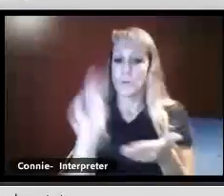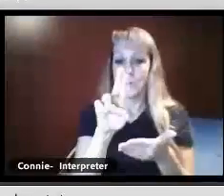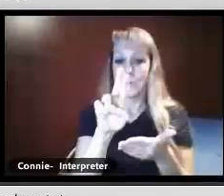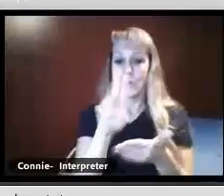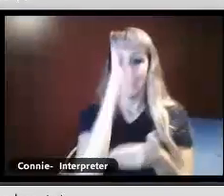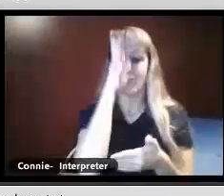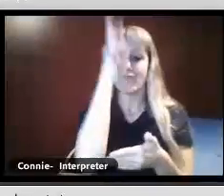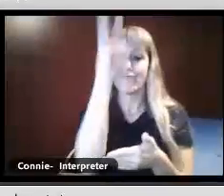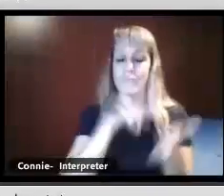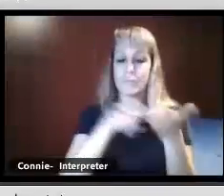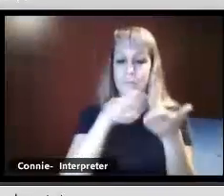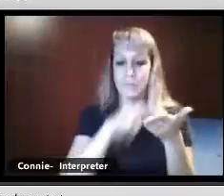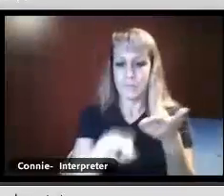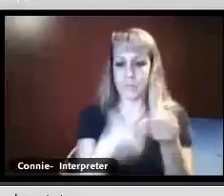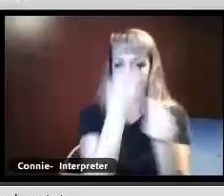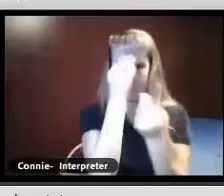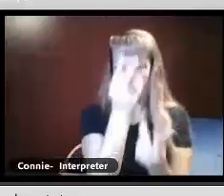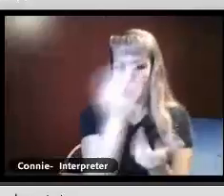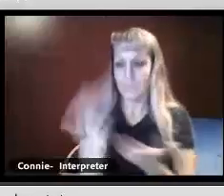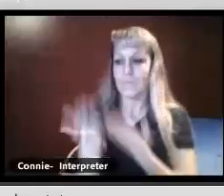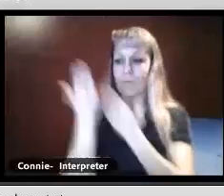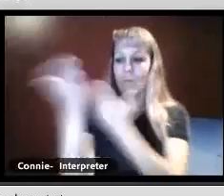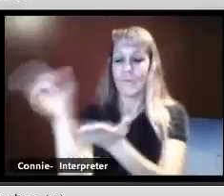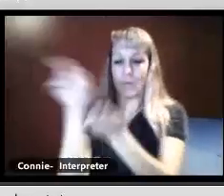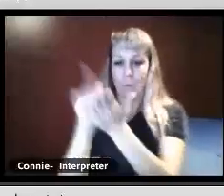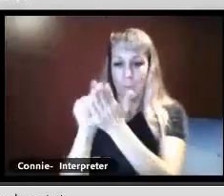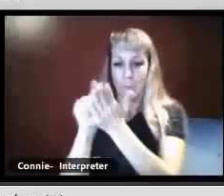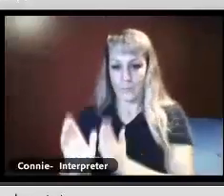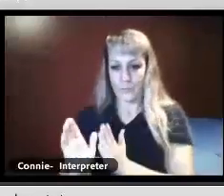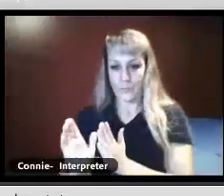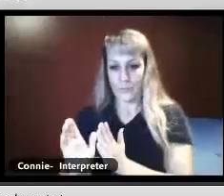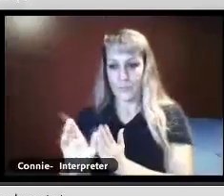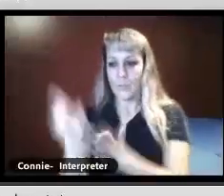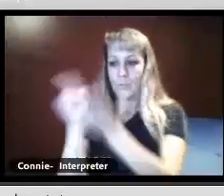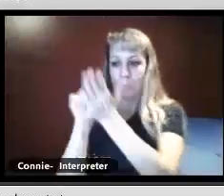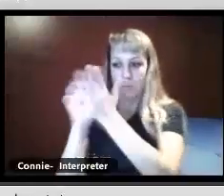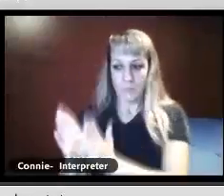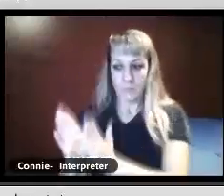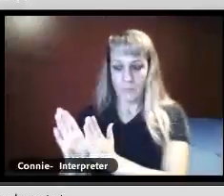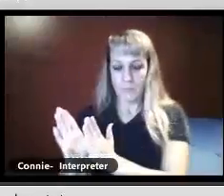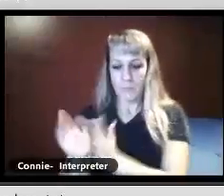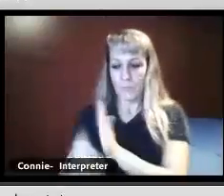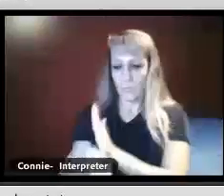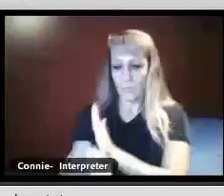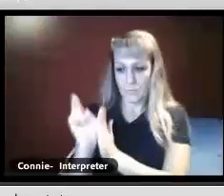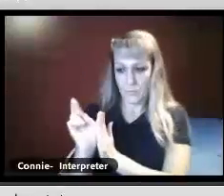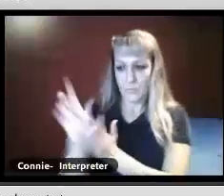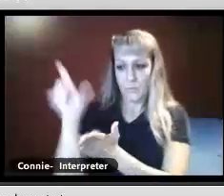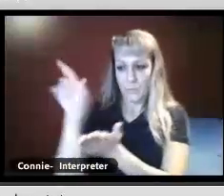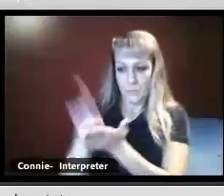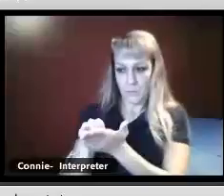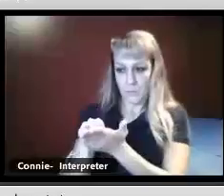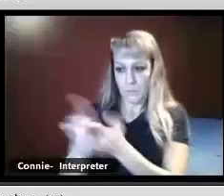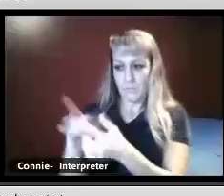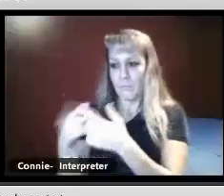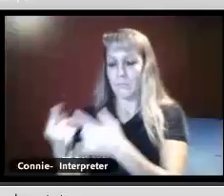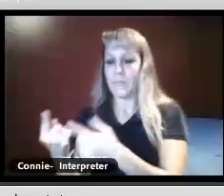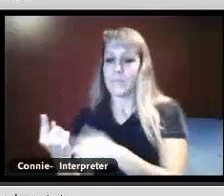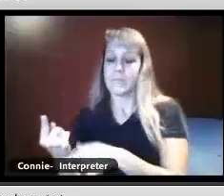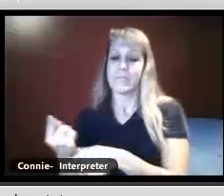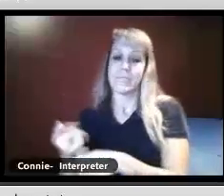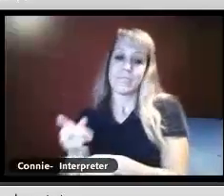material, offer it to the publishers review it, publish it, and then literally